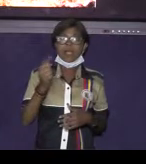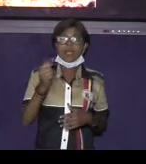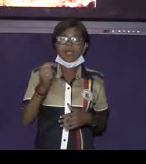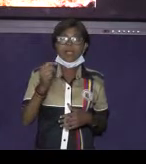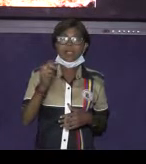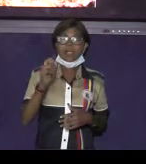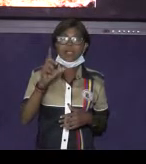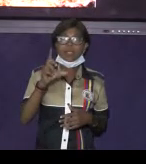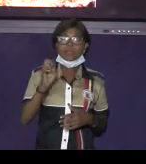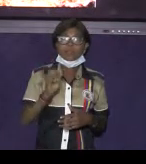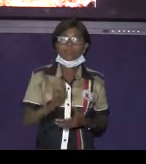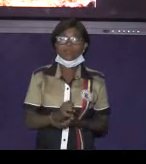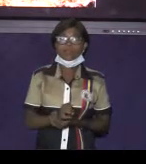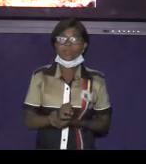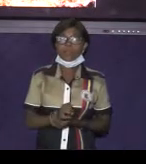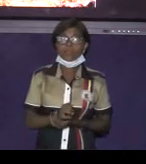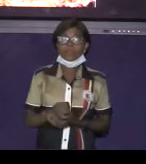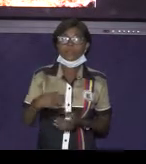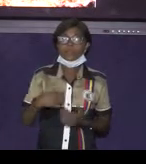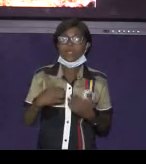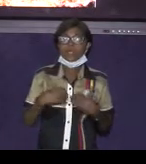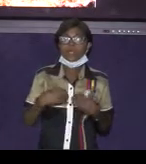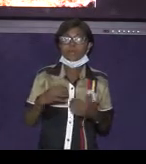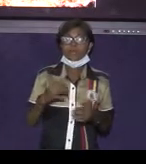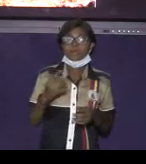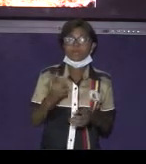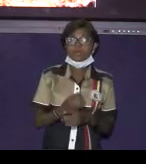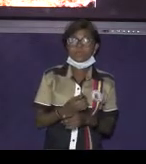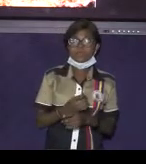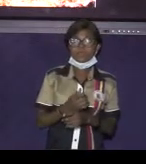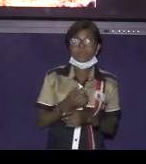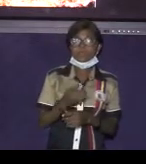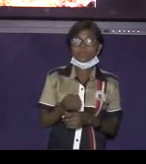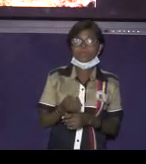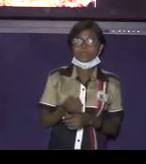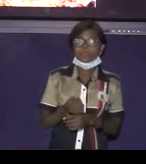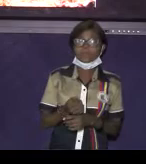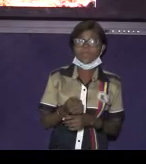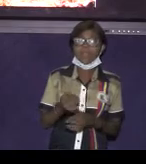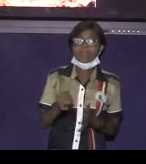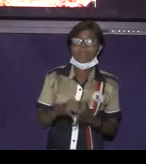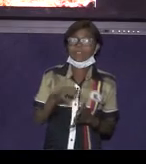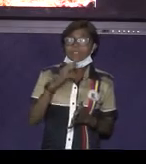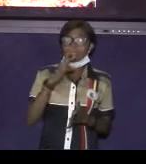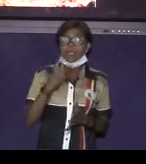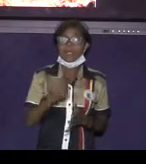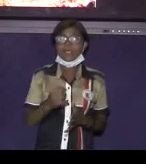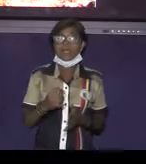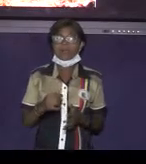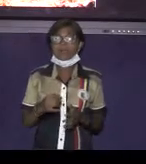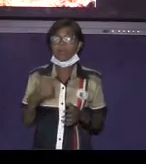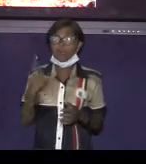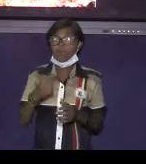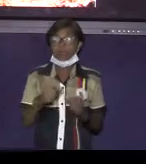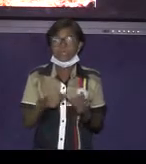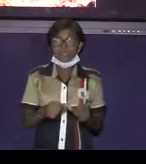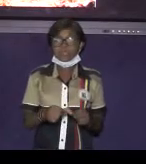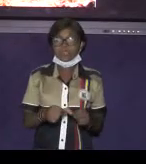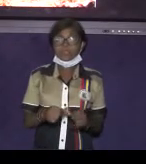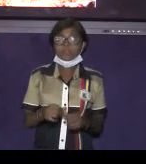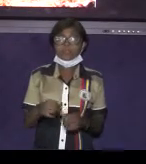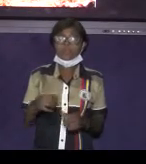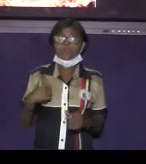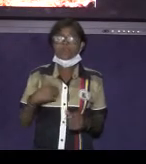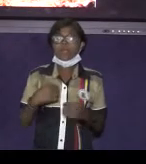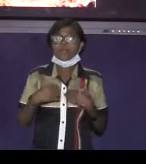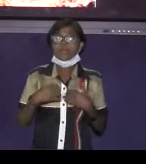of land that we have just a few trees there. So animals that are mostly adapted in that region in savanna is we